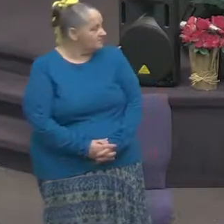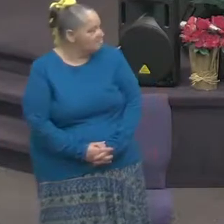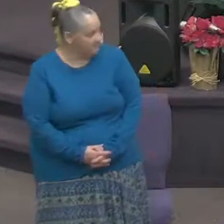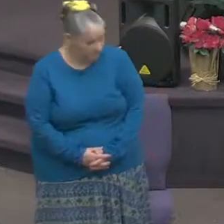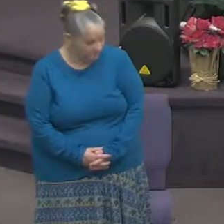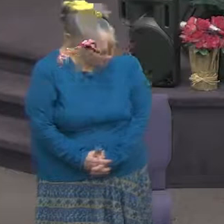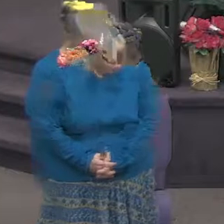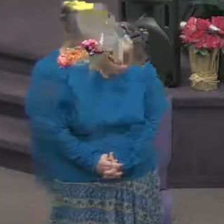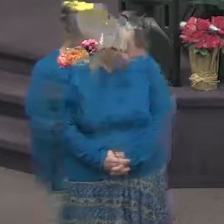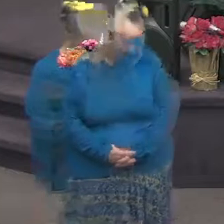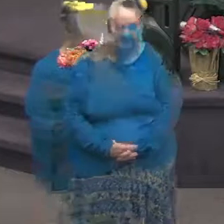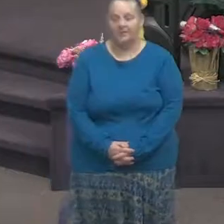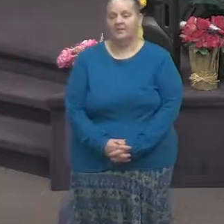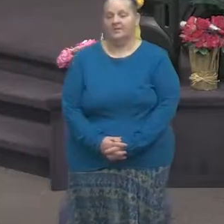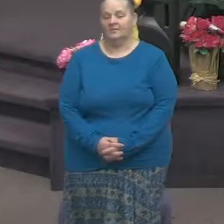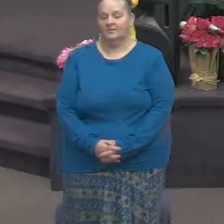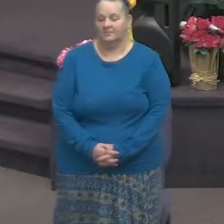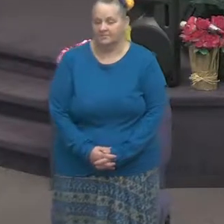Jesus